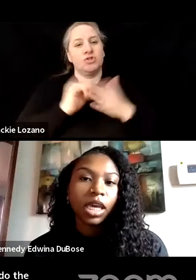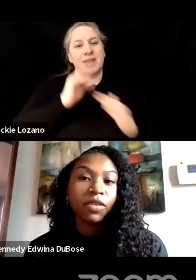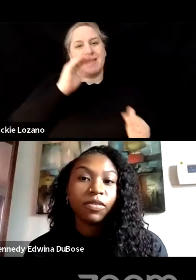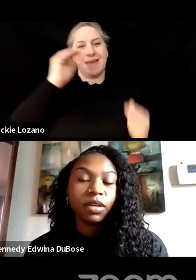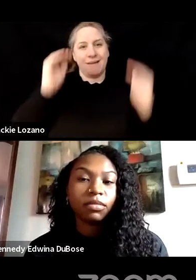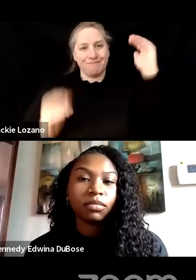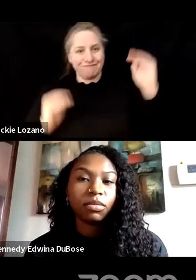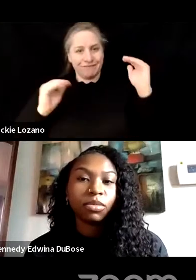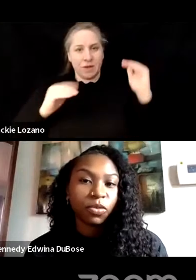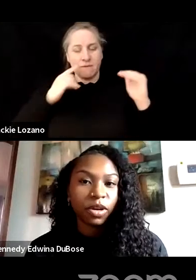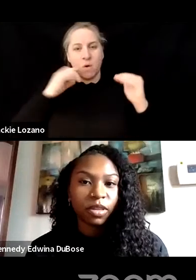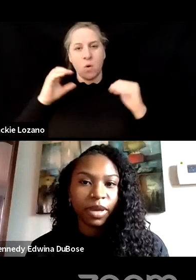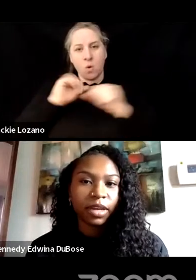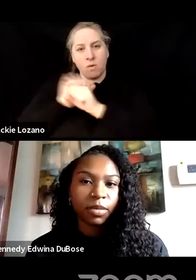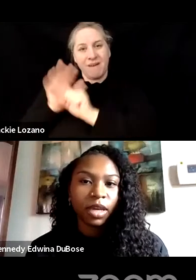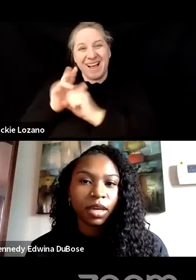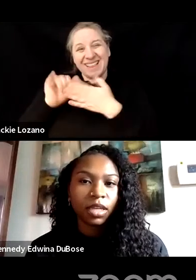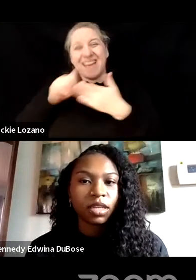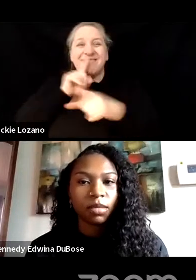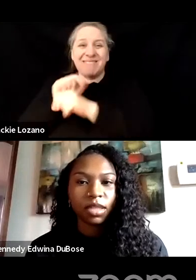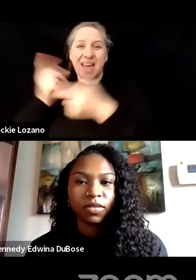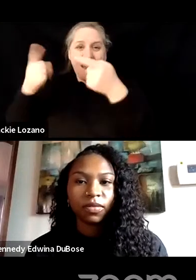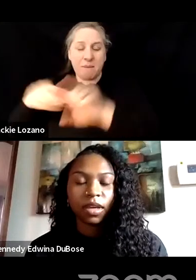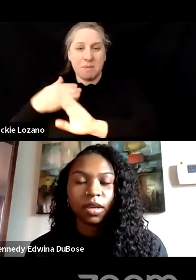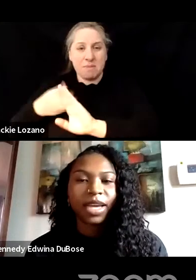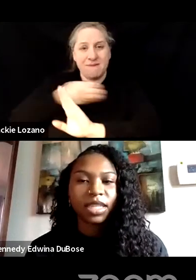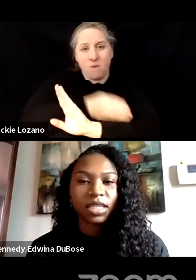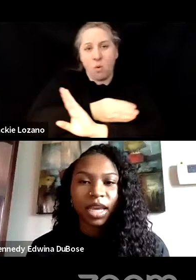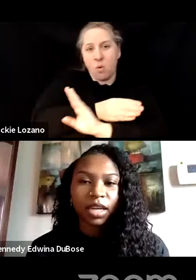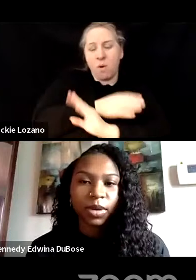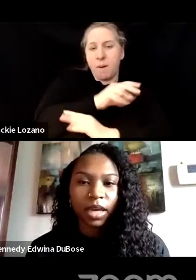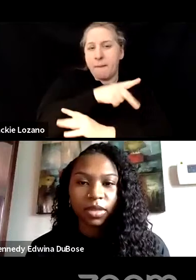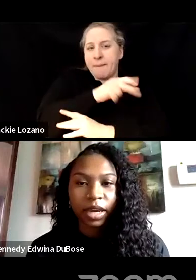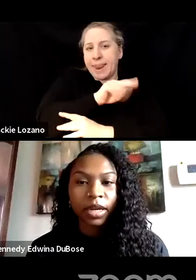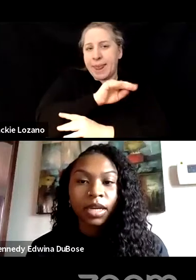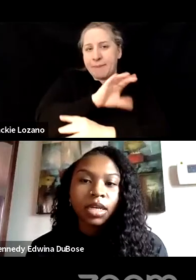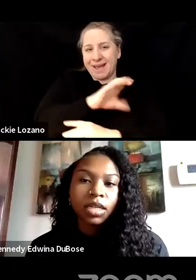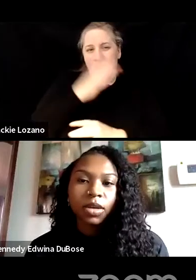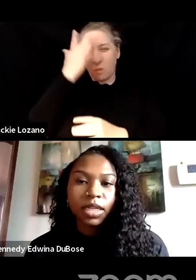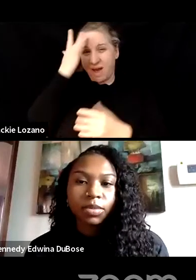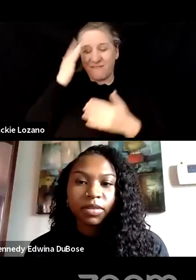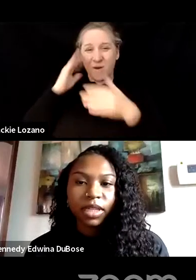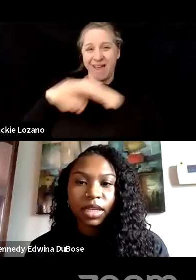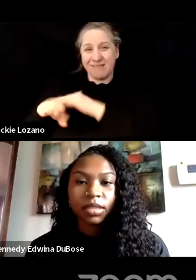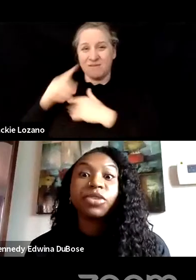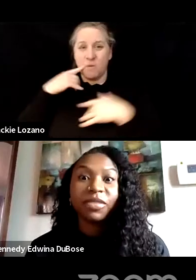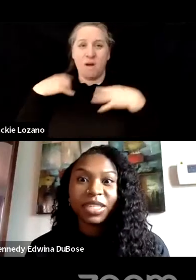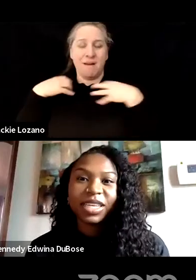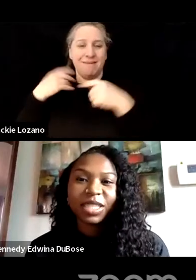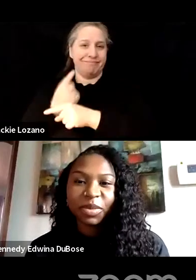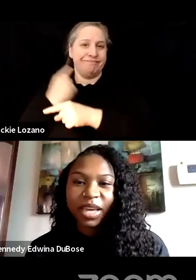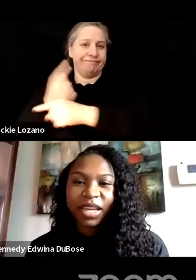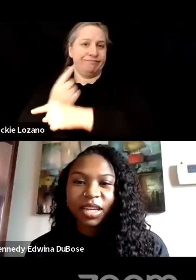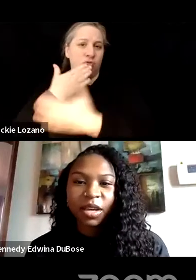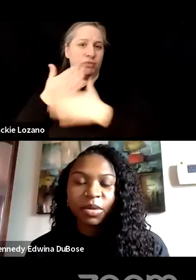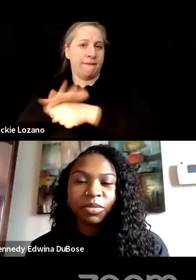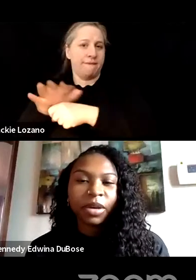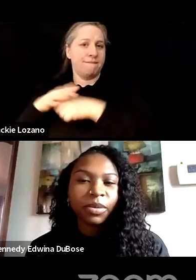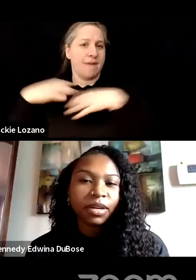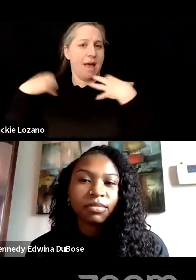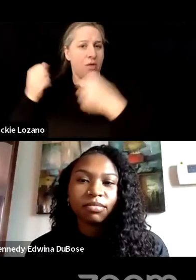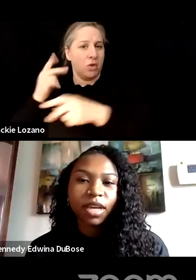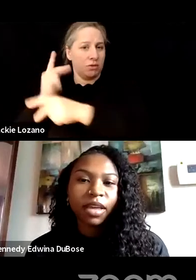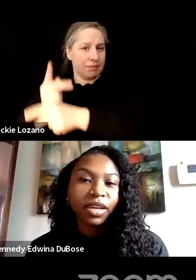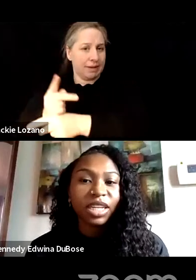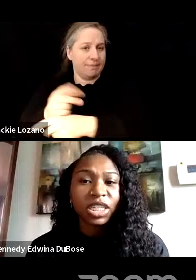existed even before the pandemic in terms of access to adequate healthcare. So as previously explained,